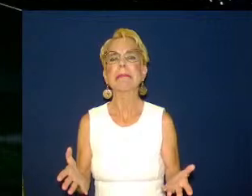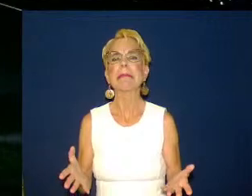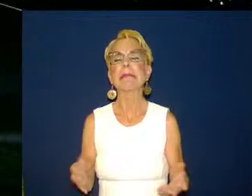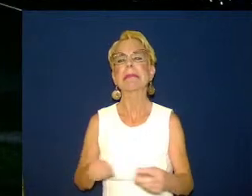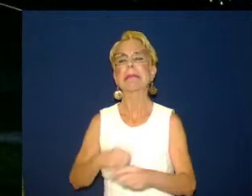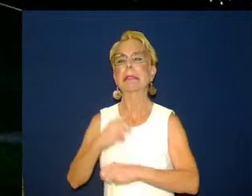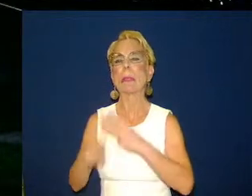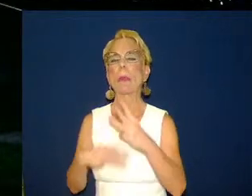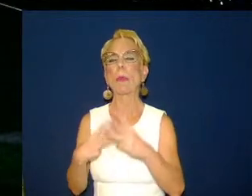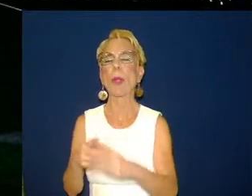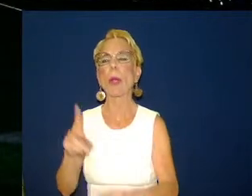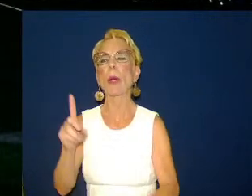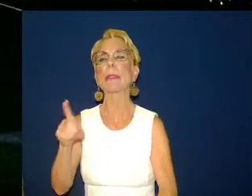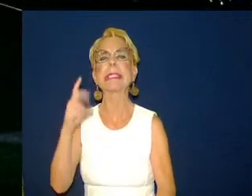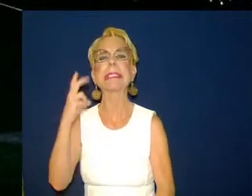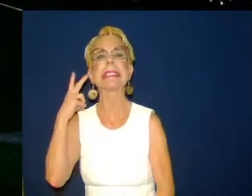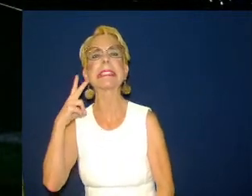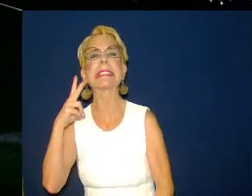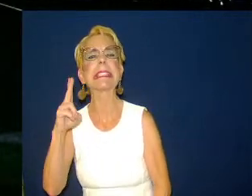it is.